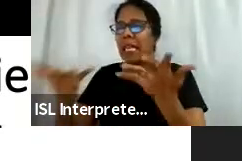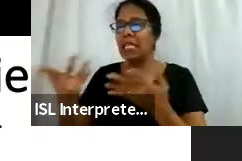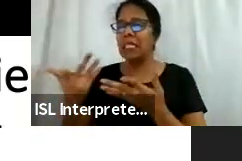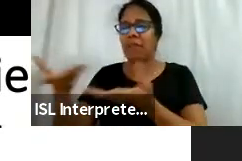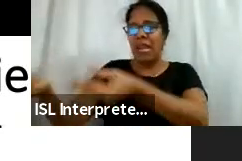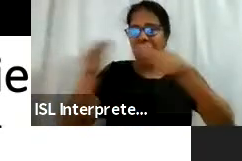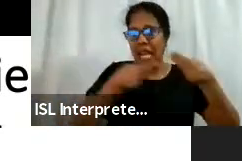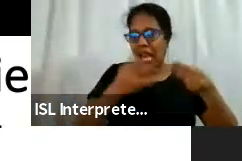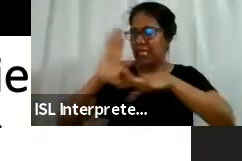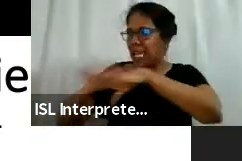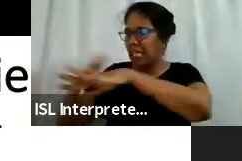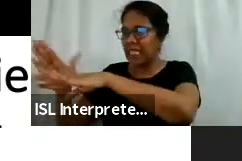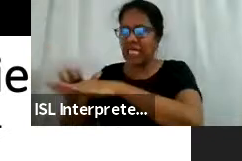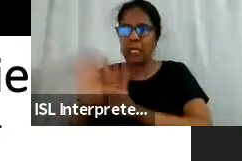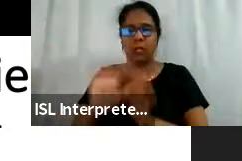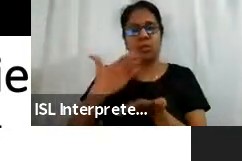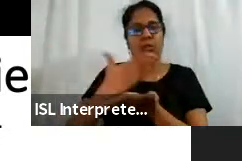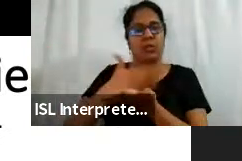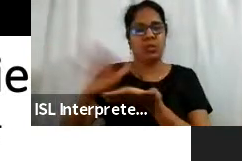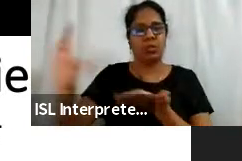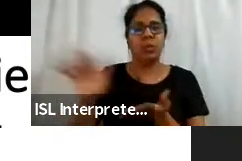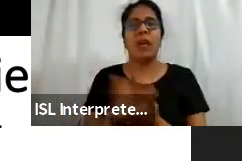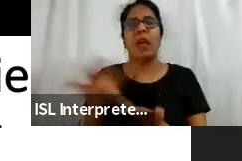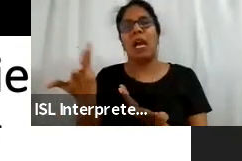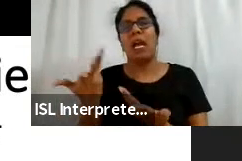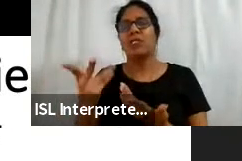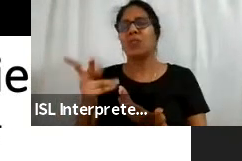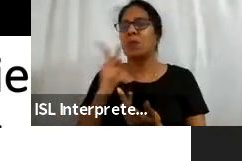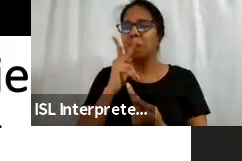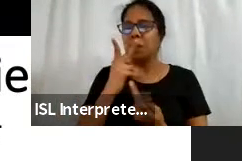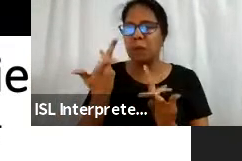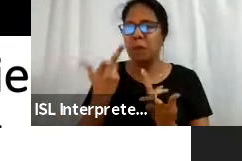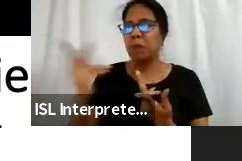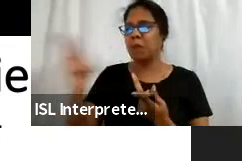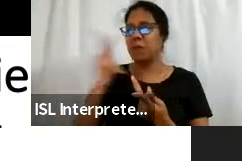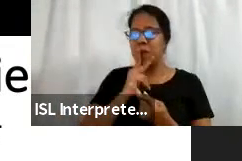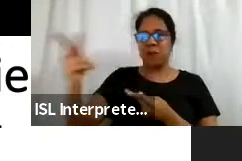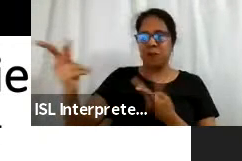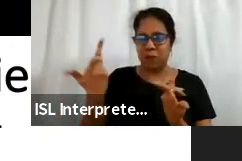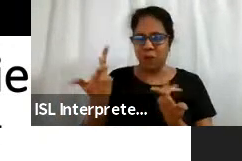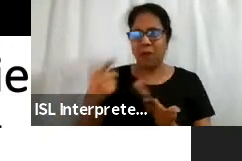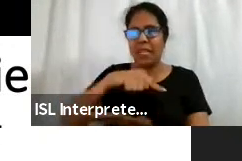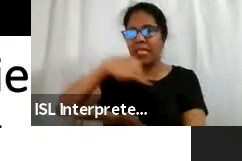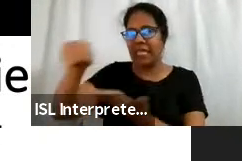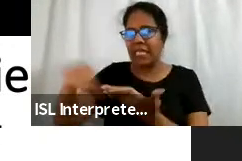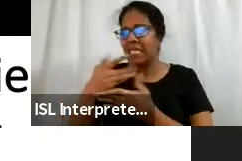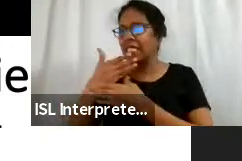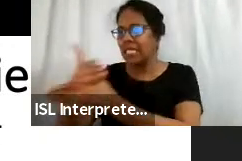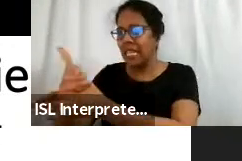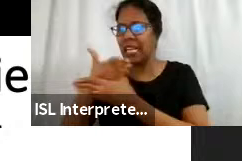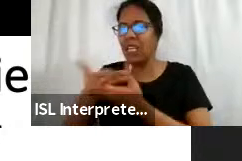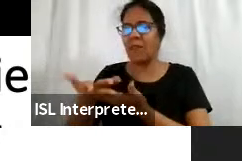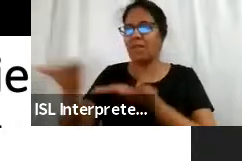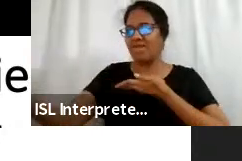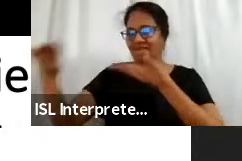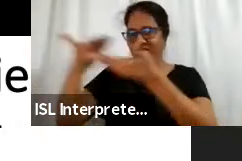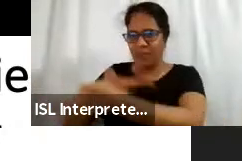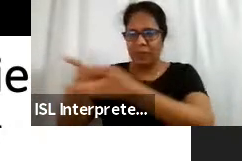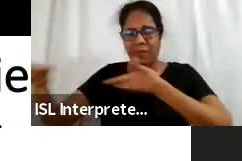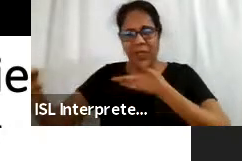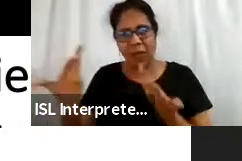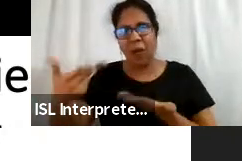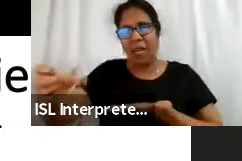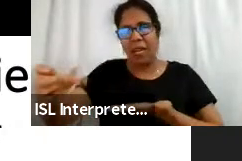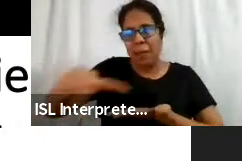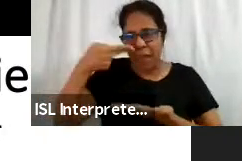like cigarettes, mobiles. Utensils can be reused in the house, but do not eat in the same utensil at